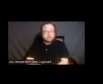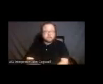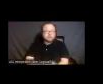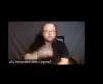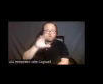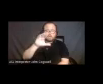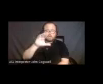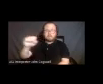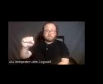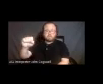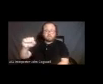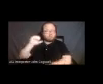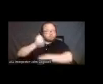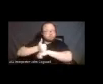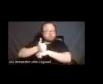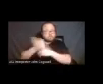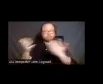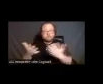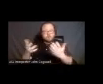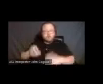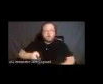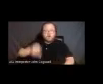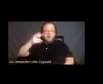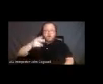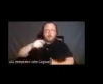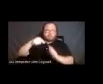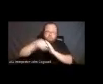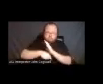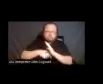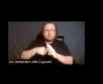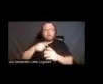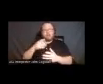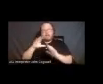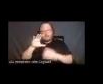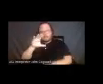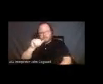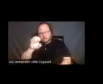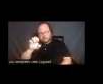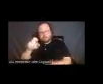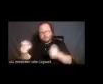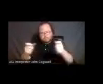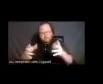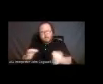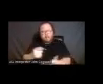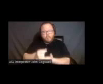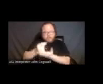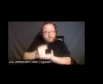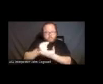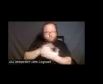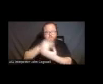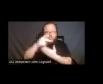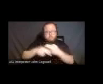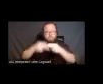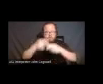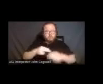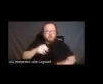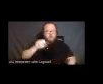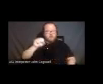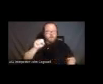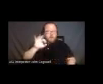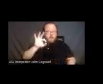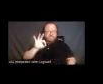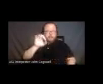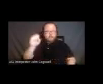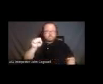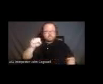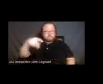CSS establishes a high-intensity case management and therapeutic program called FSP.